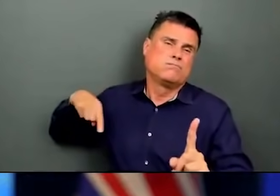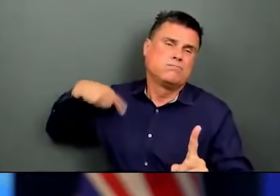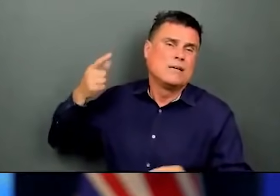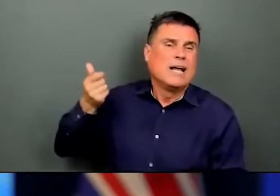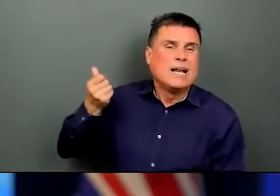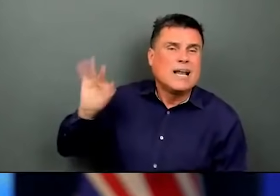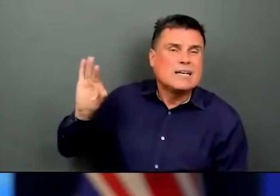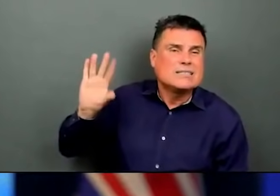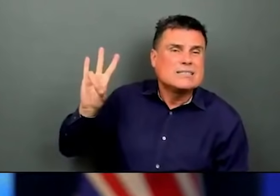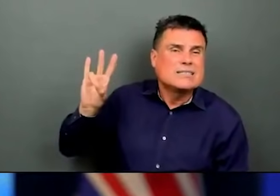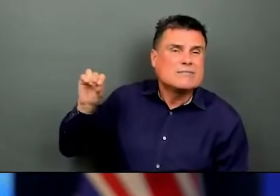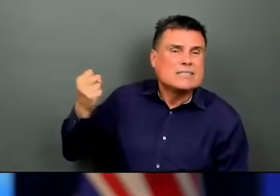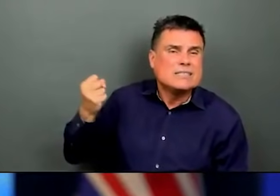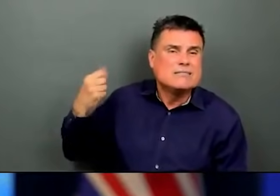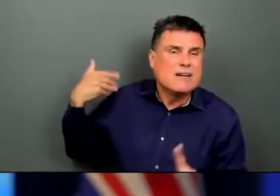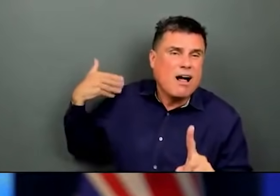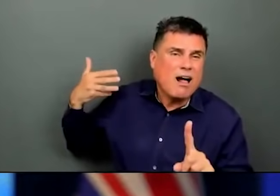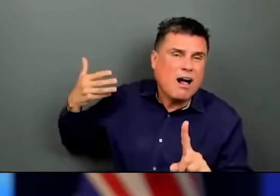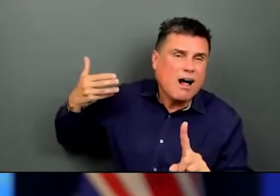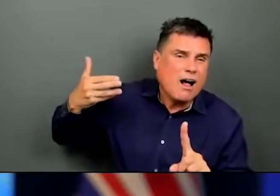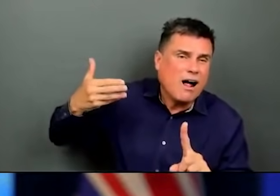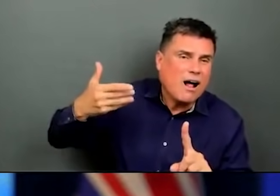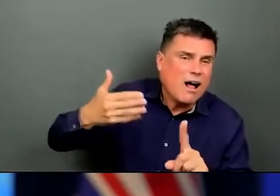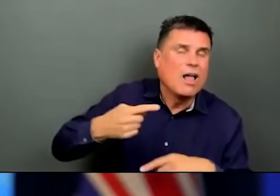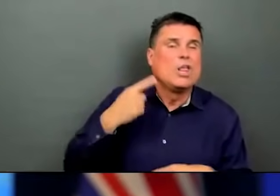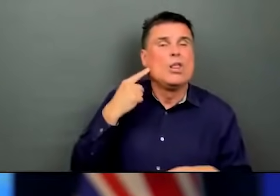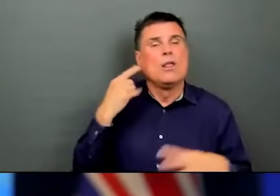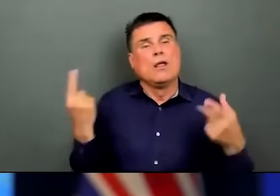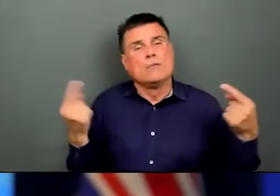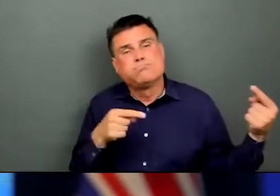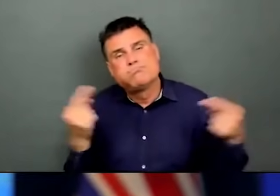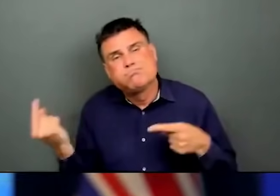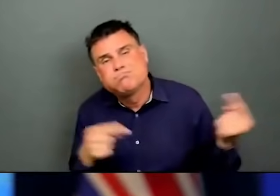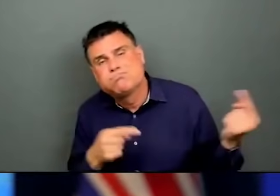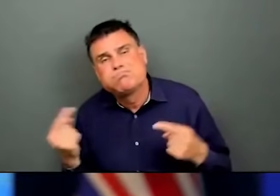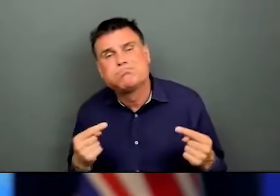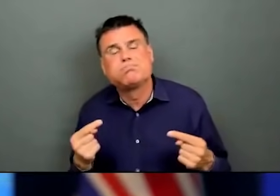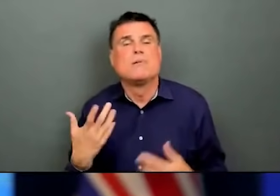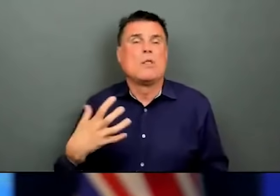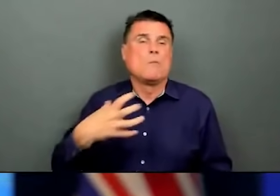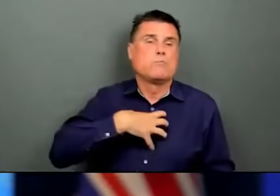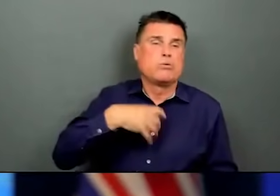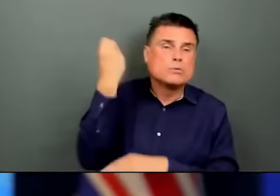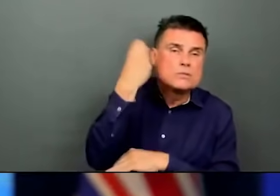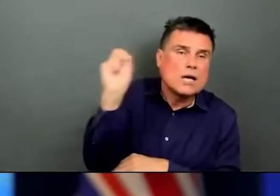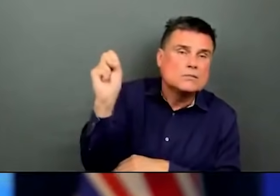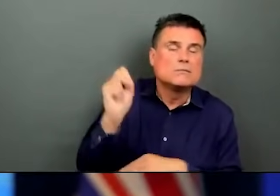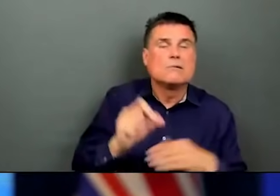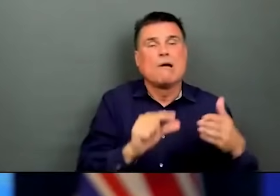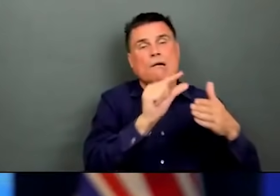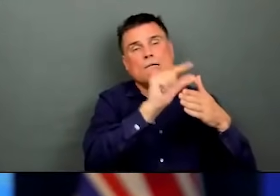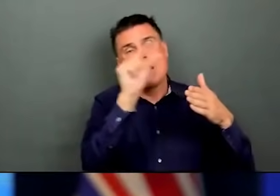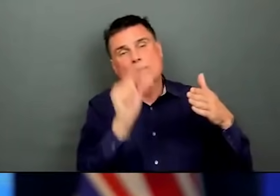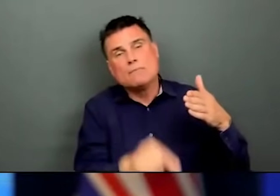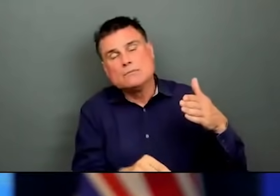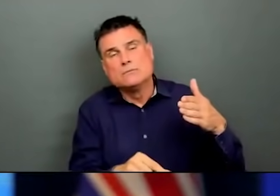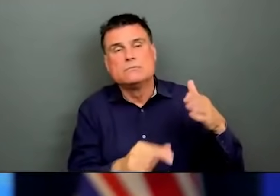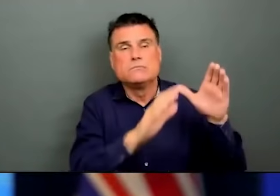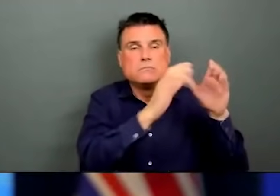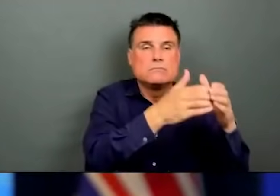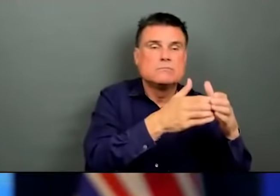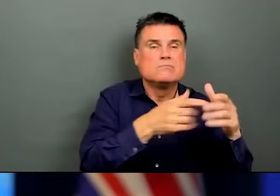from the protest side, from First Nations. Do you have a date end date in mind for all this?